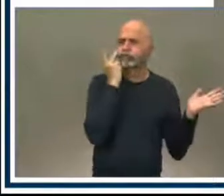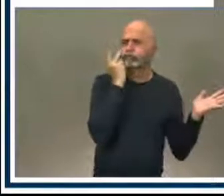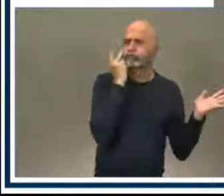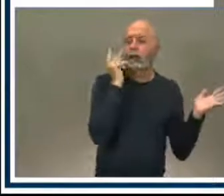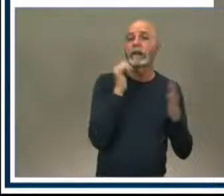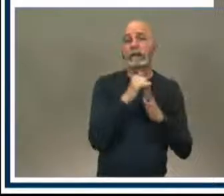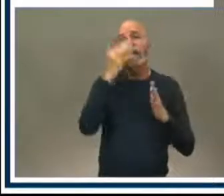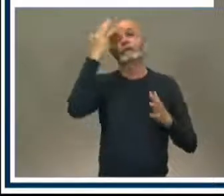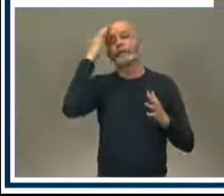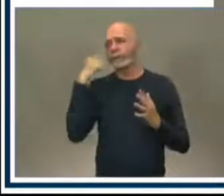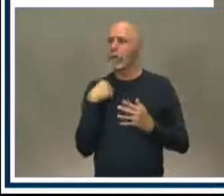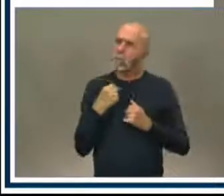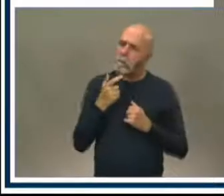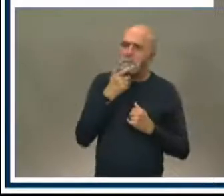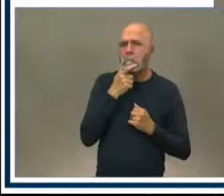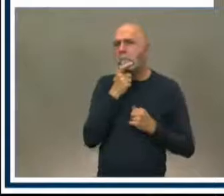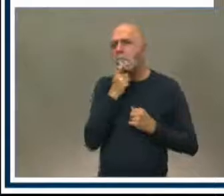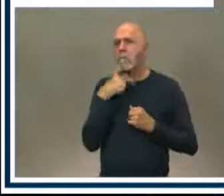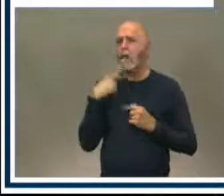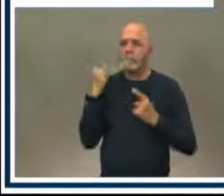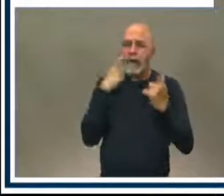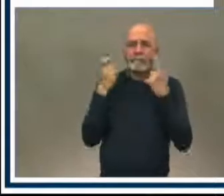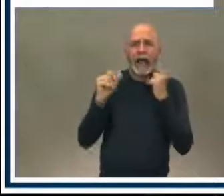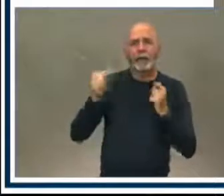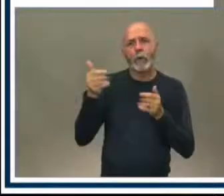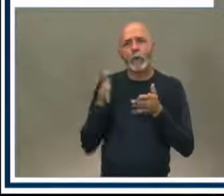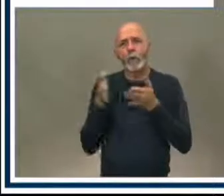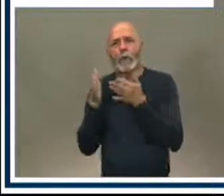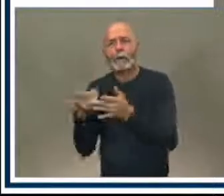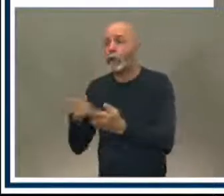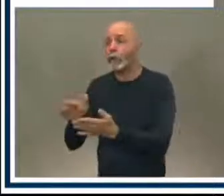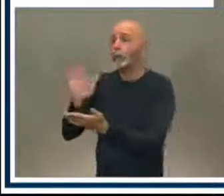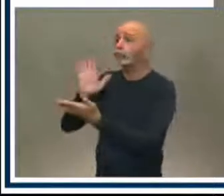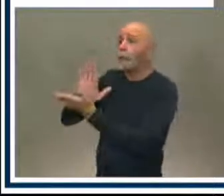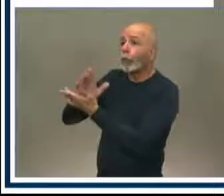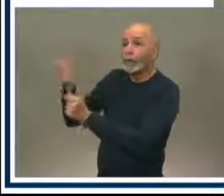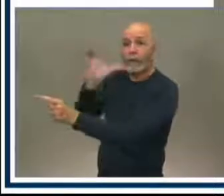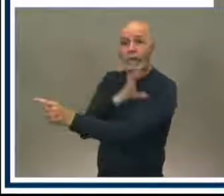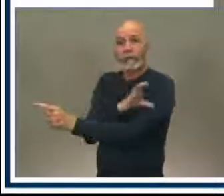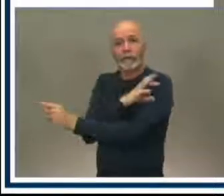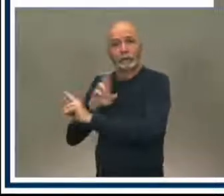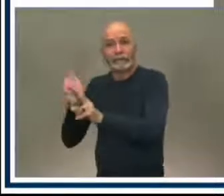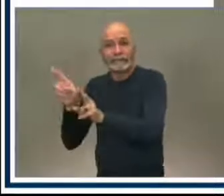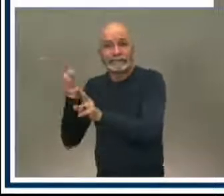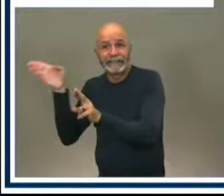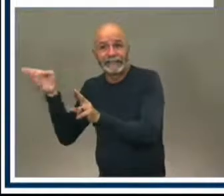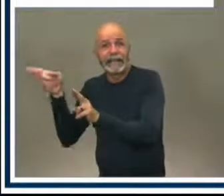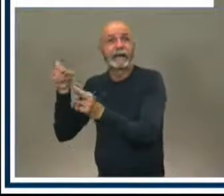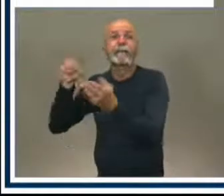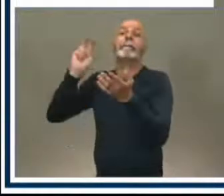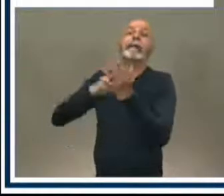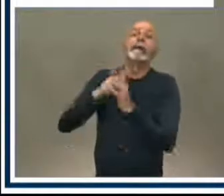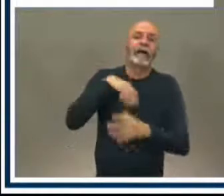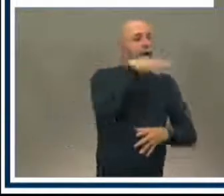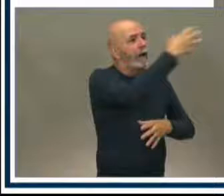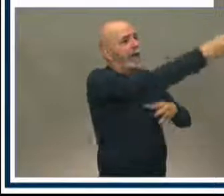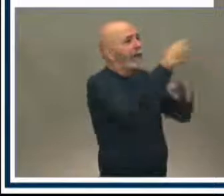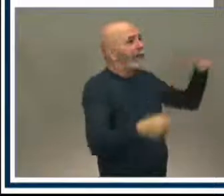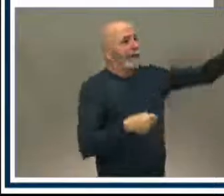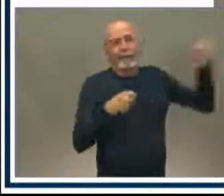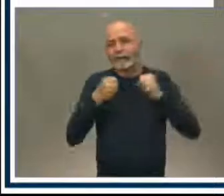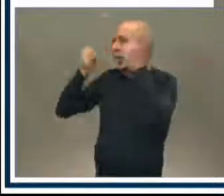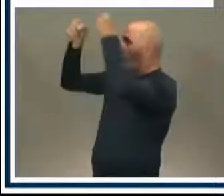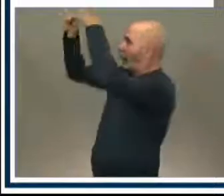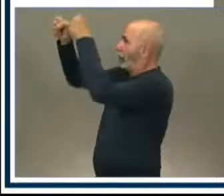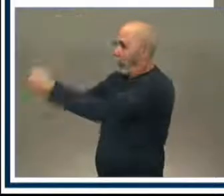Other models that people are saying, to do school clinics and stuff would require significant redeployment of staff, whereas